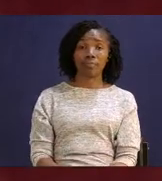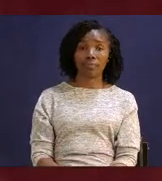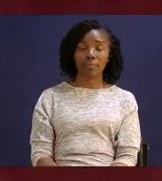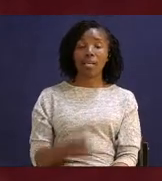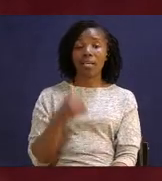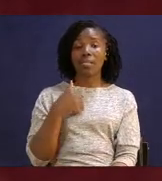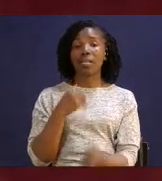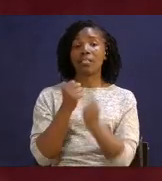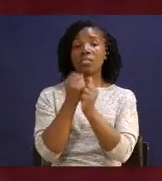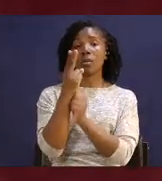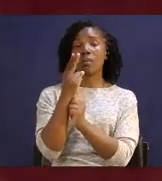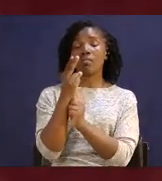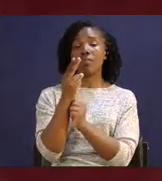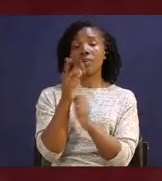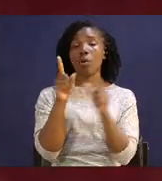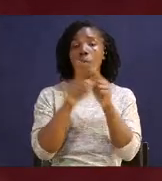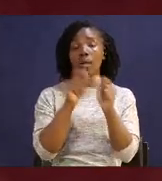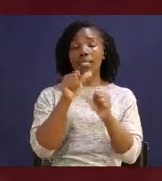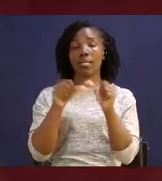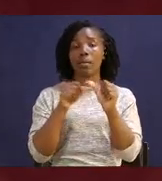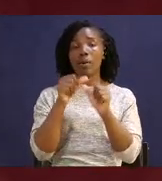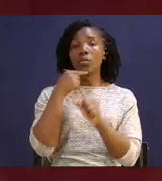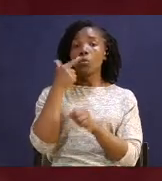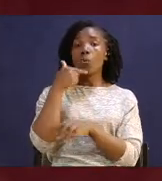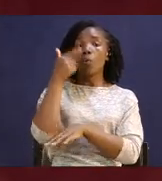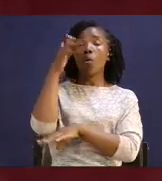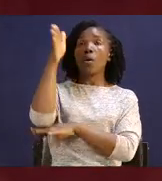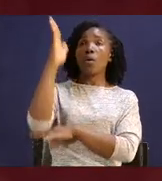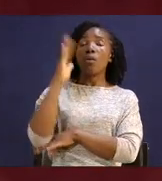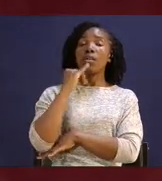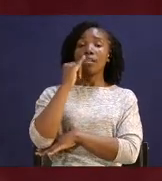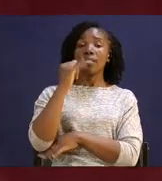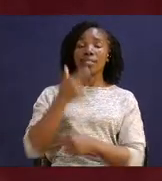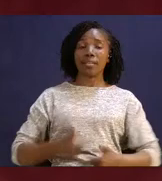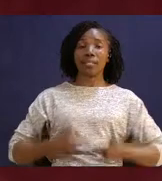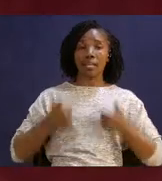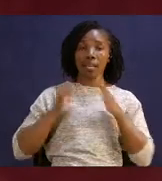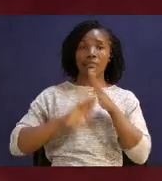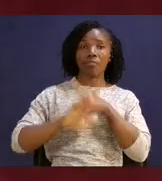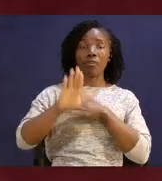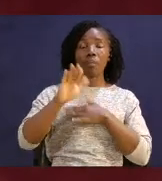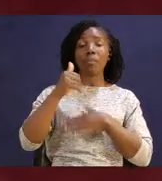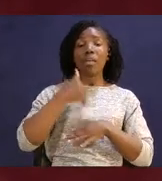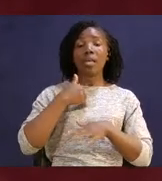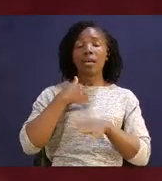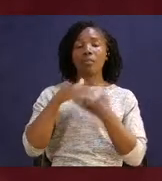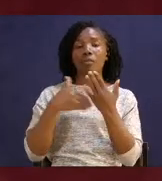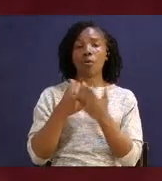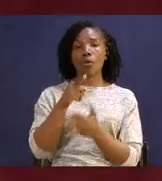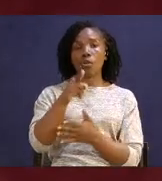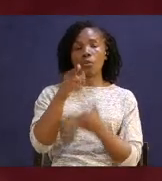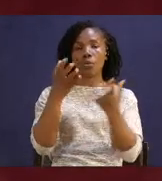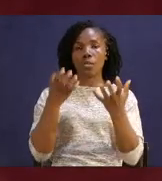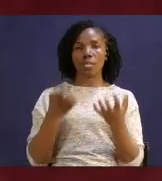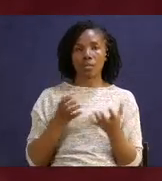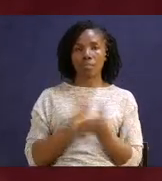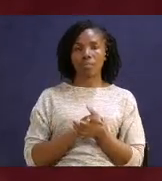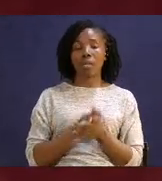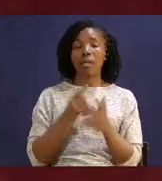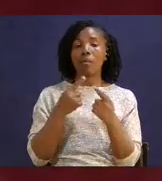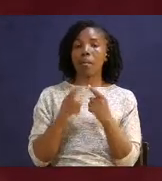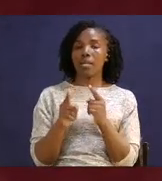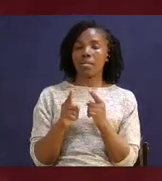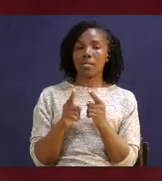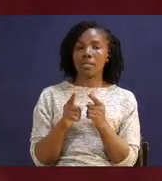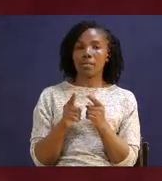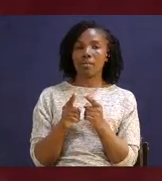It has 12 statements about who God is in your life. He's your all. He has all that you need. But rather